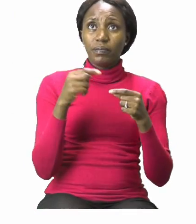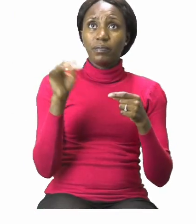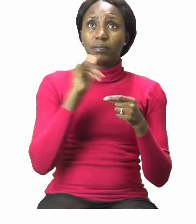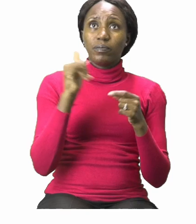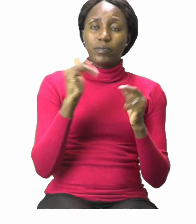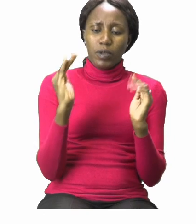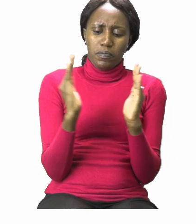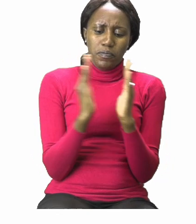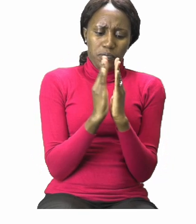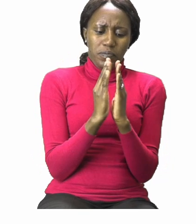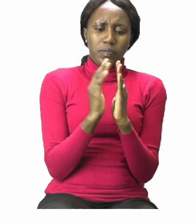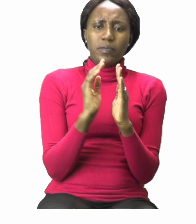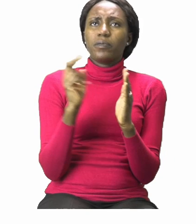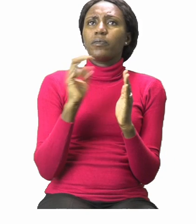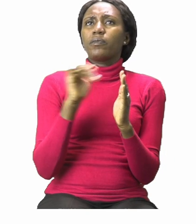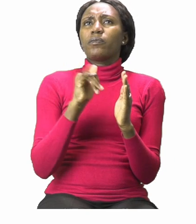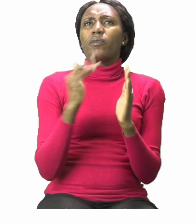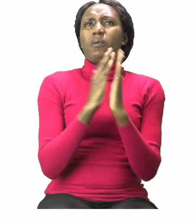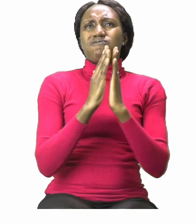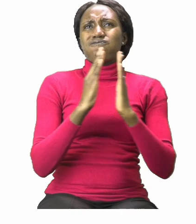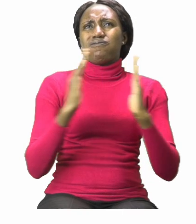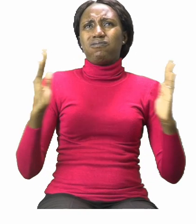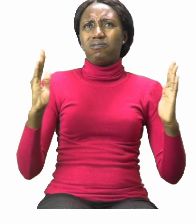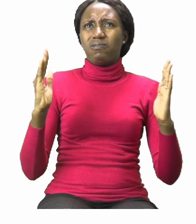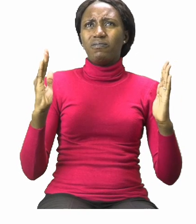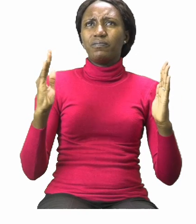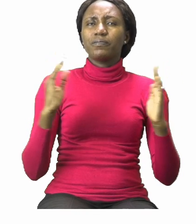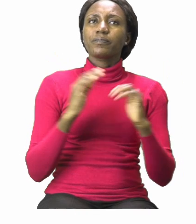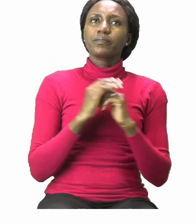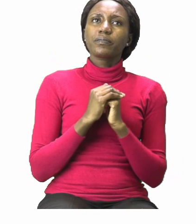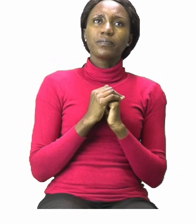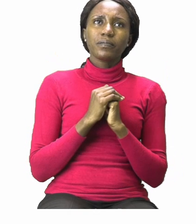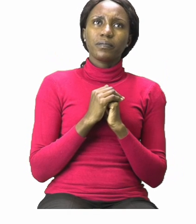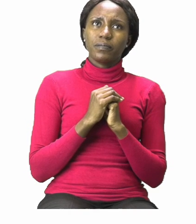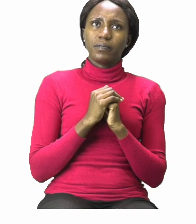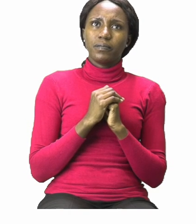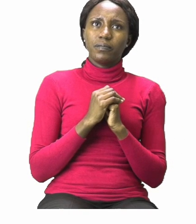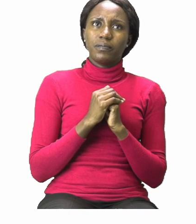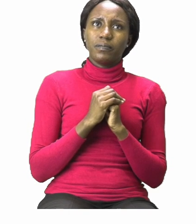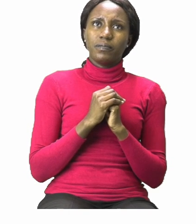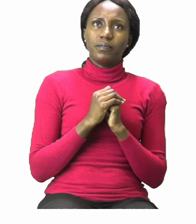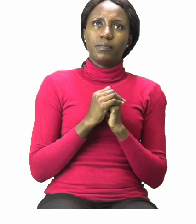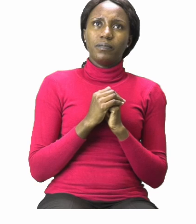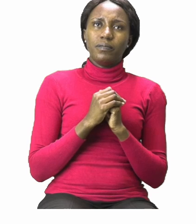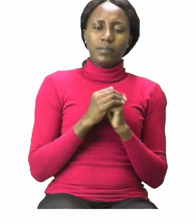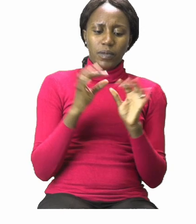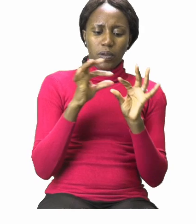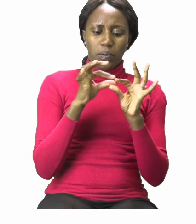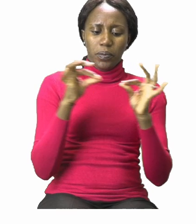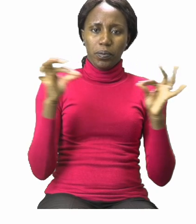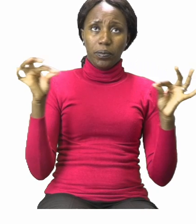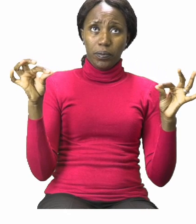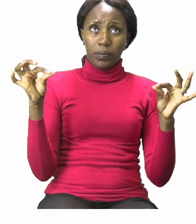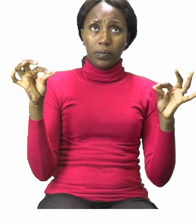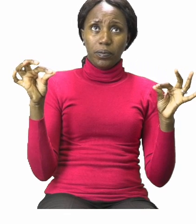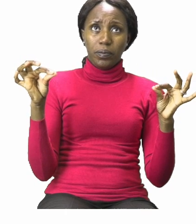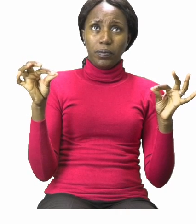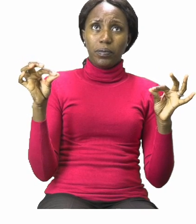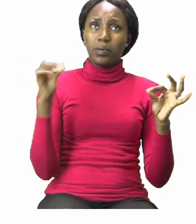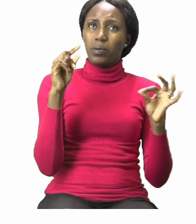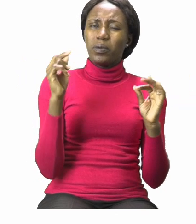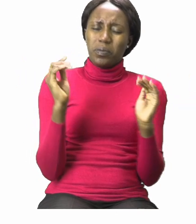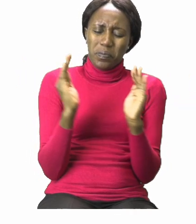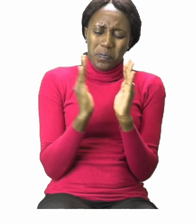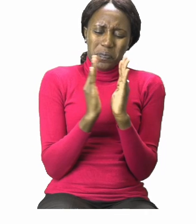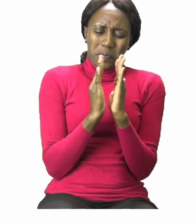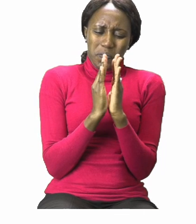thick and which ones are thin. We have our piece of string there and we have said that that piece